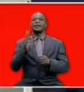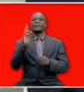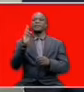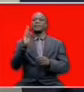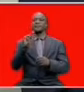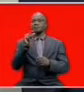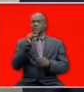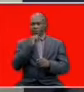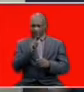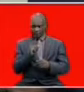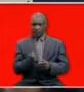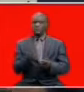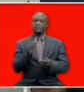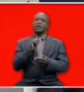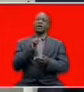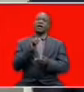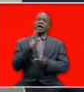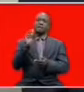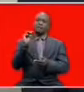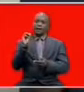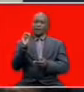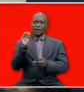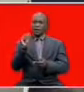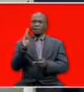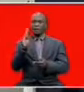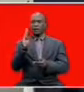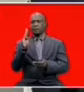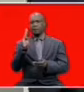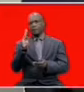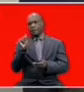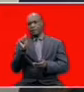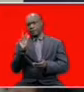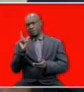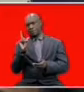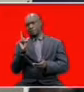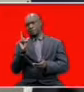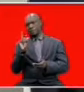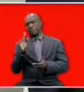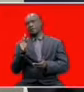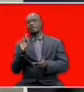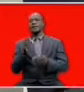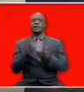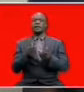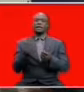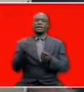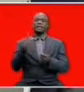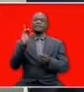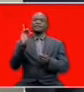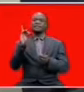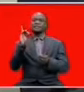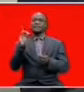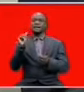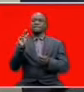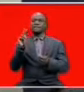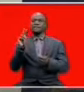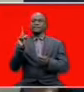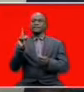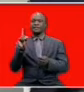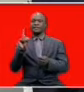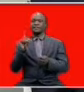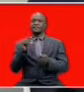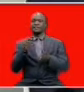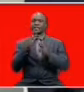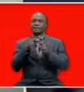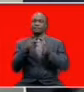Abraham, who has possessed so much great amount of wealth. People like David, you know, just to mention but a few, who also achieved, you know, great things